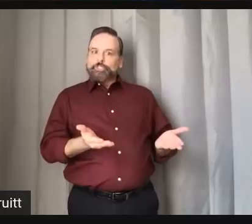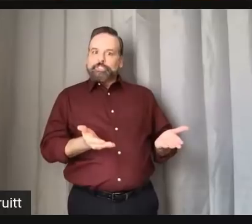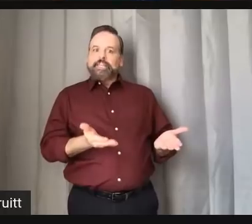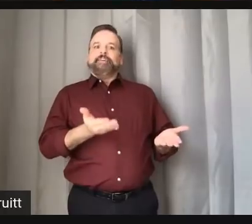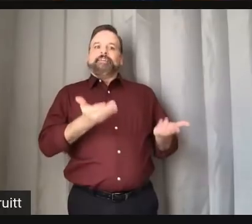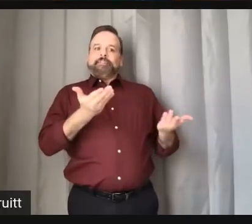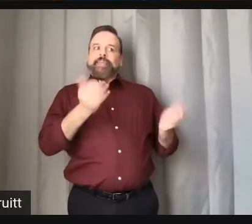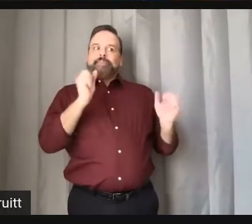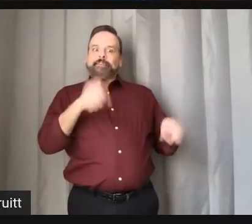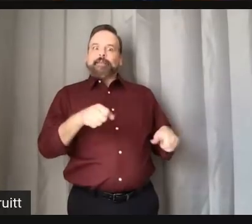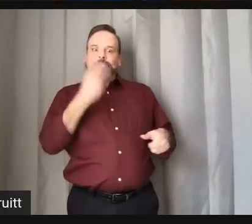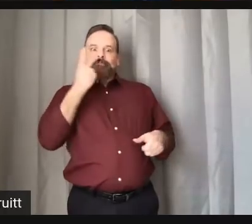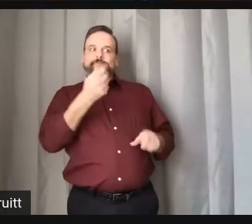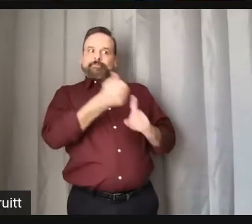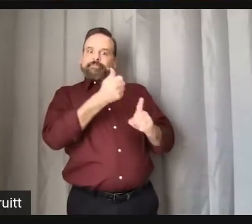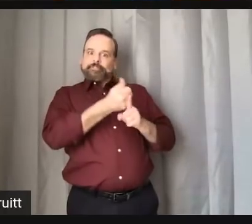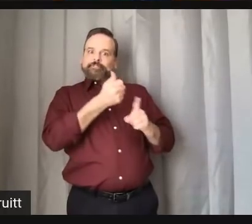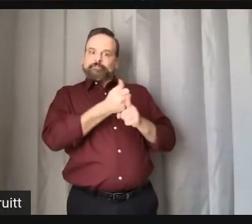Yes.